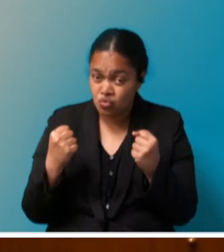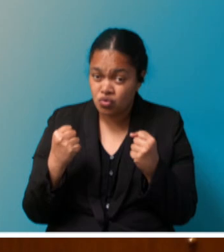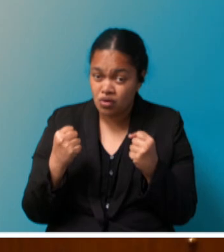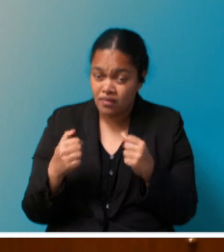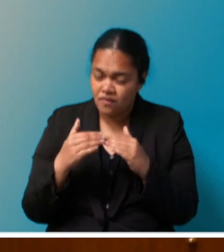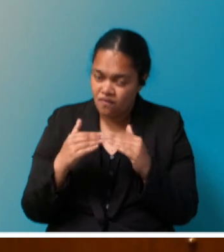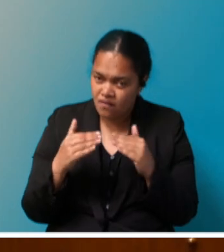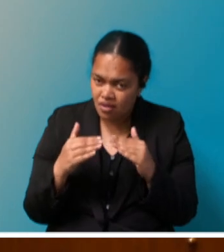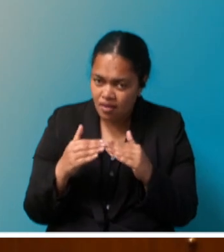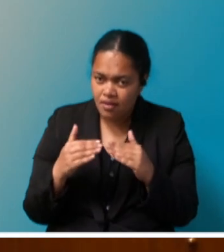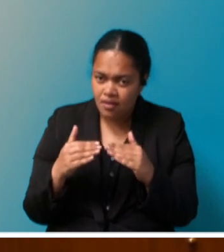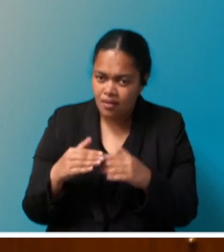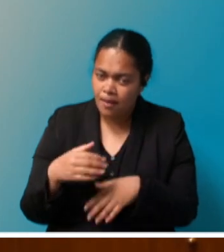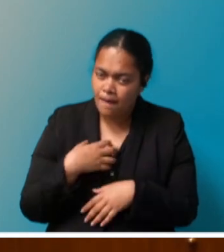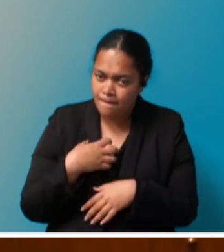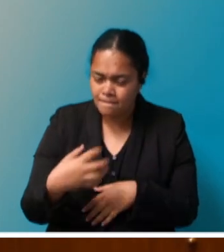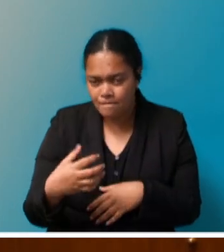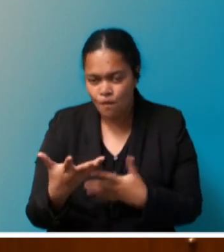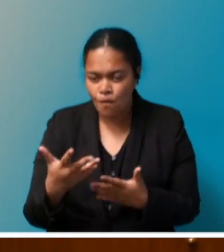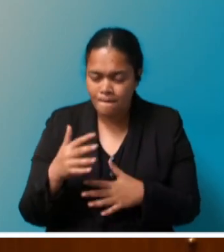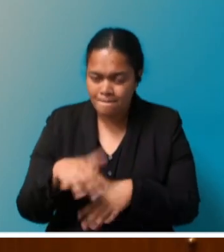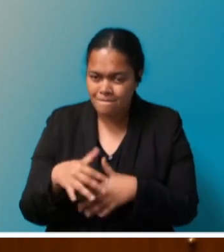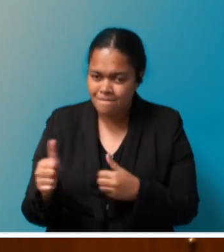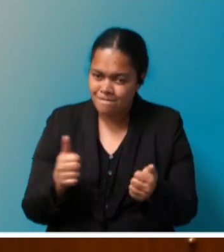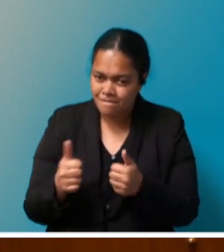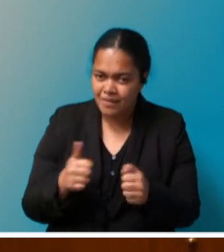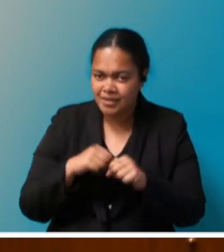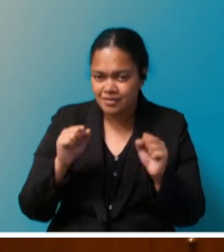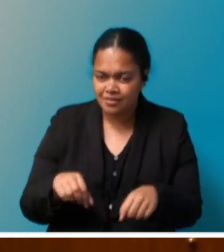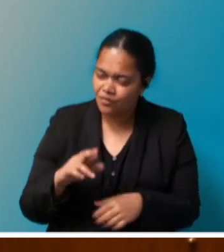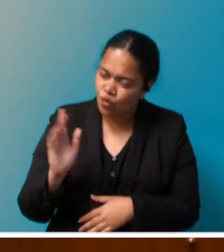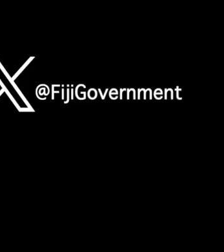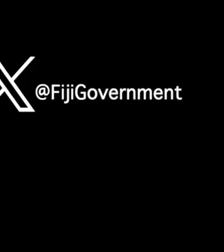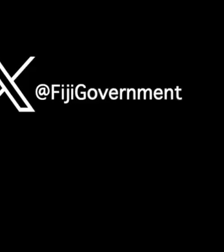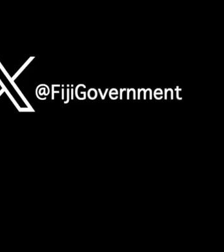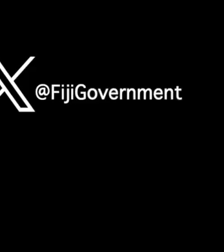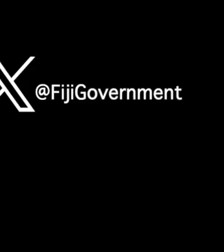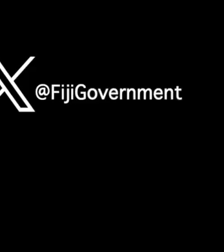fairer, and more efficient public administration system for all Fijians. Thank you.